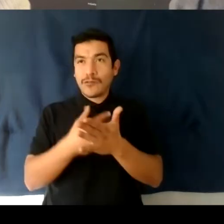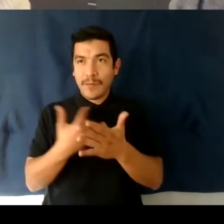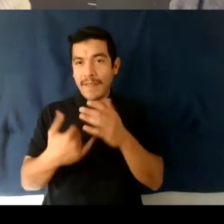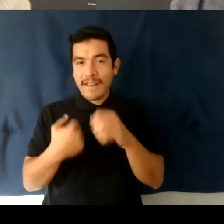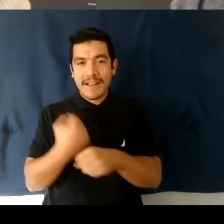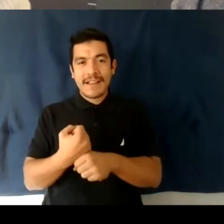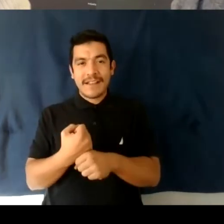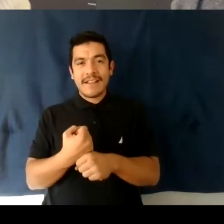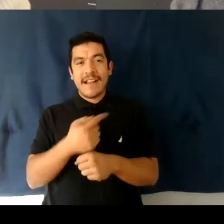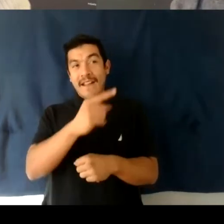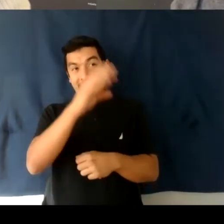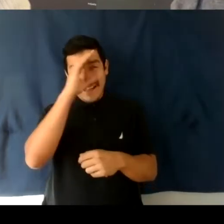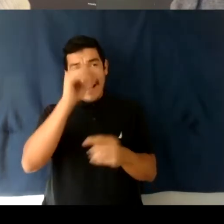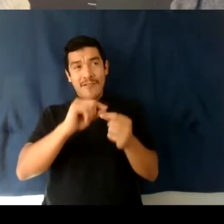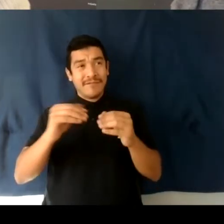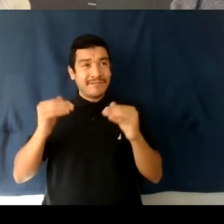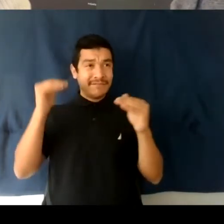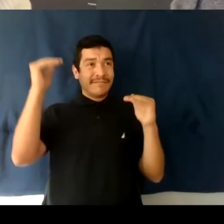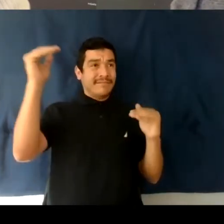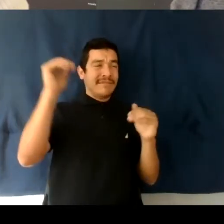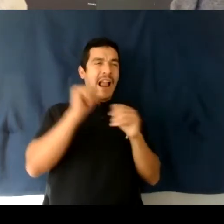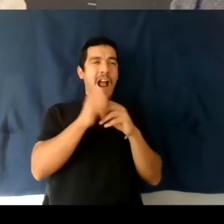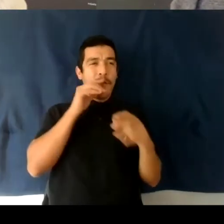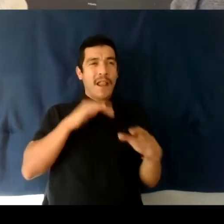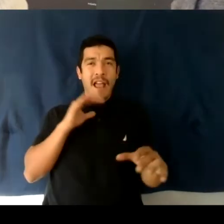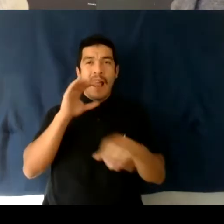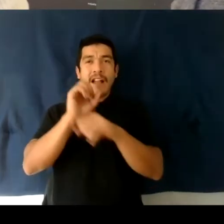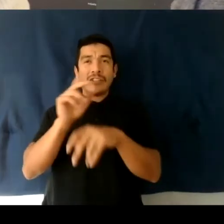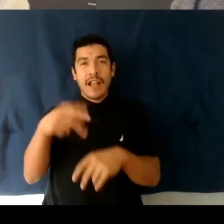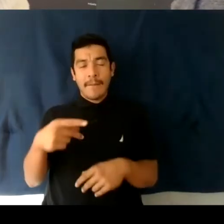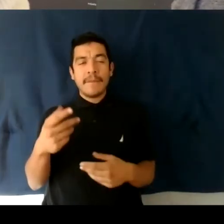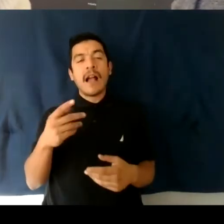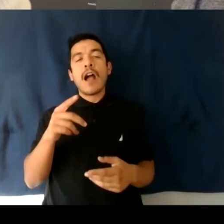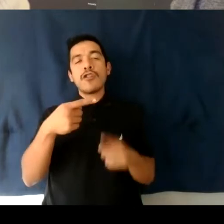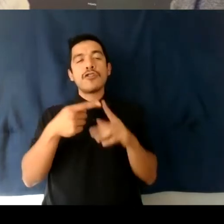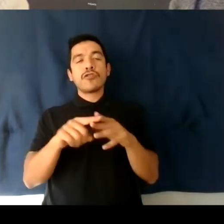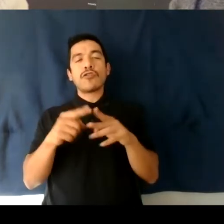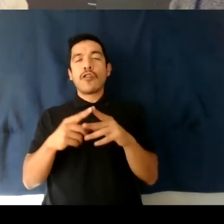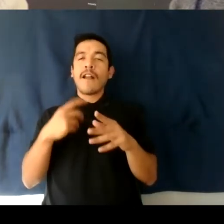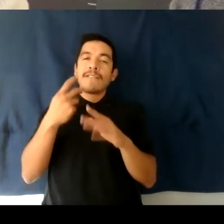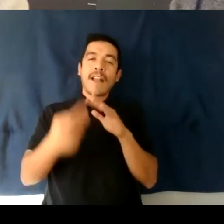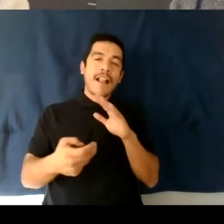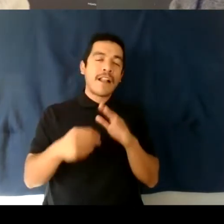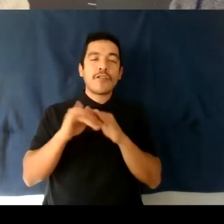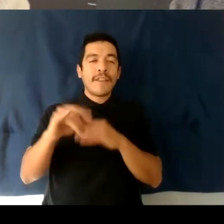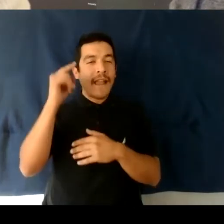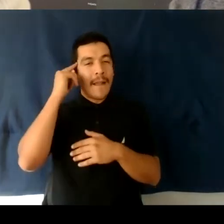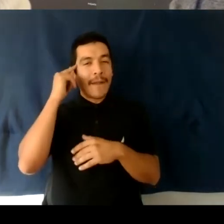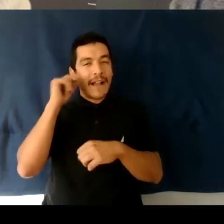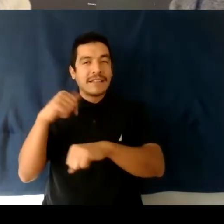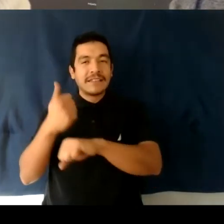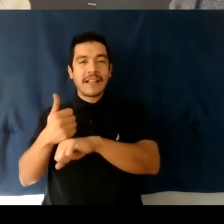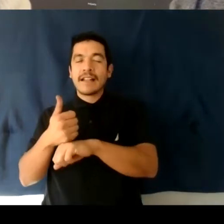this guy wrote 75. Like, how am I ever gonna? And so like you start to fall into that like mindset. And it's like